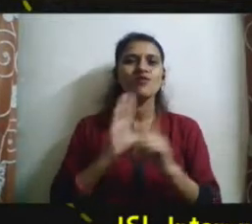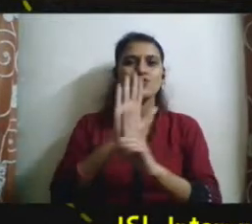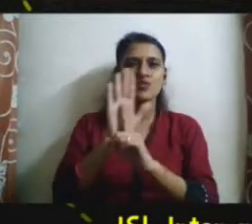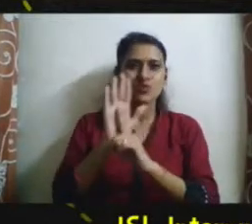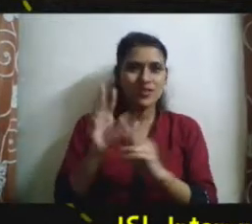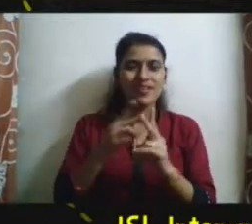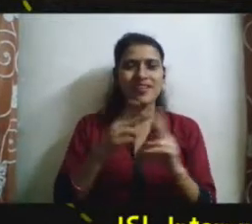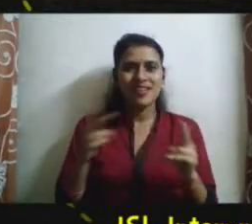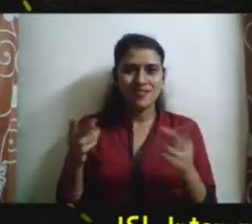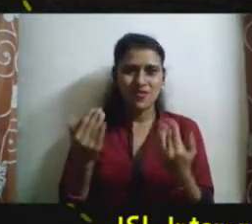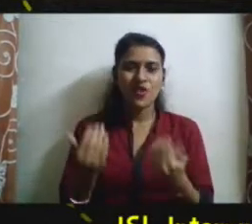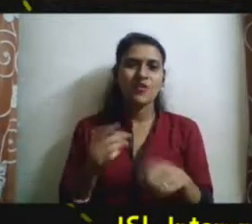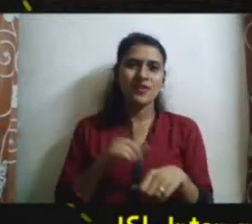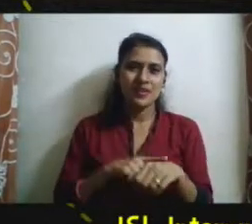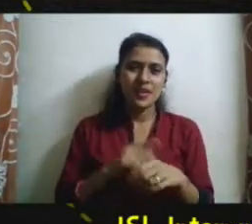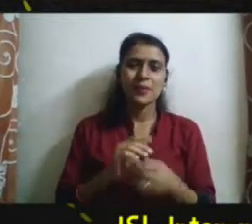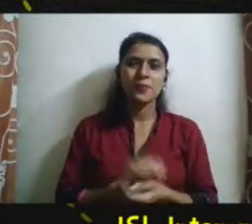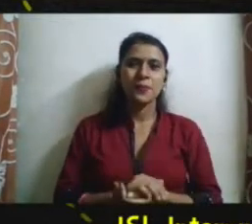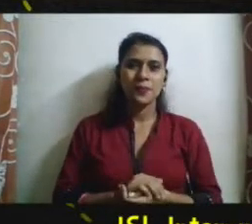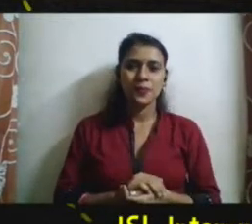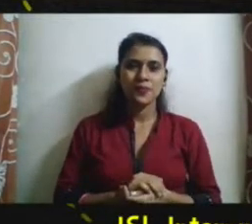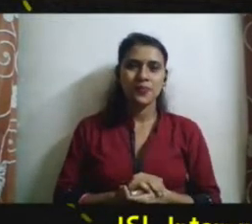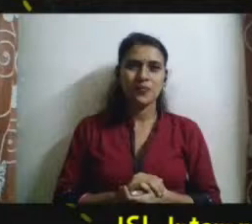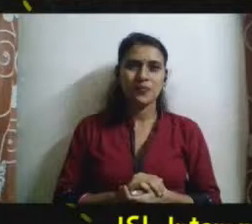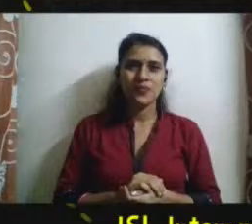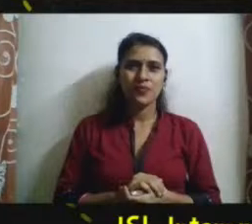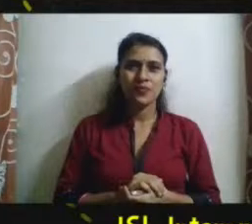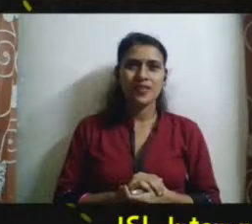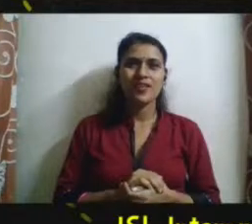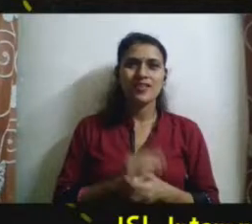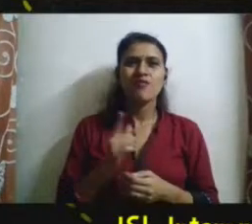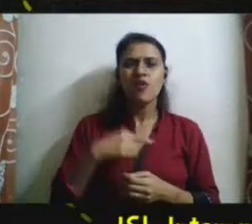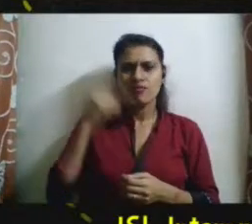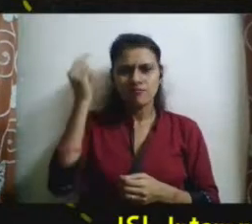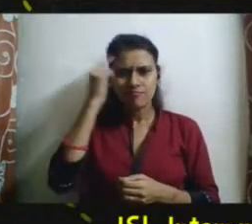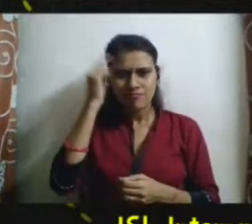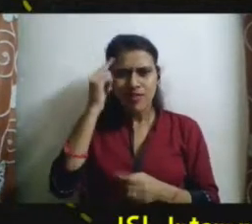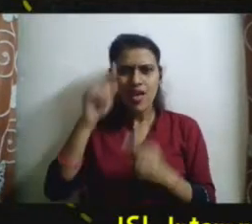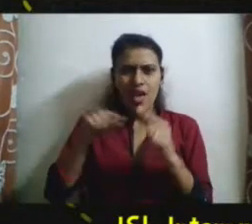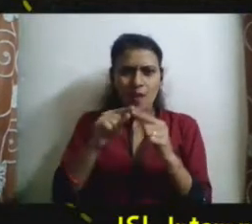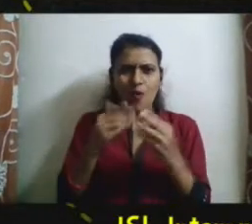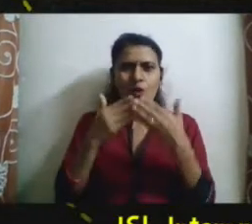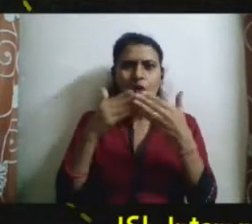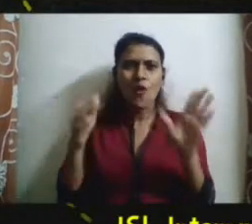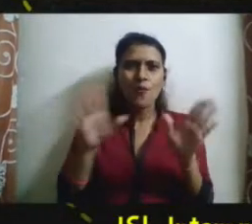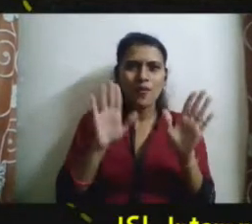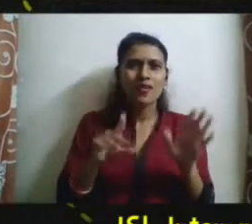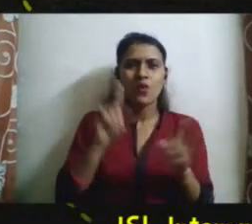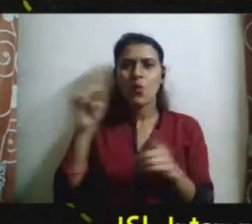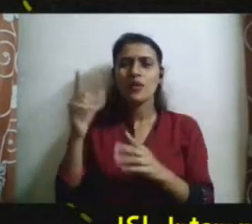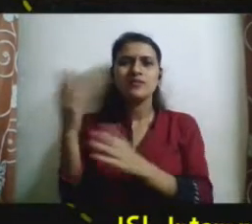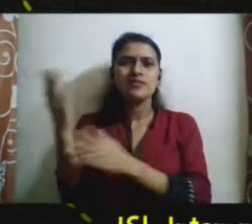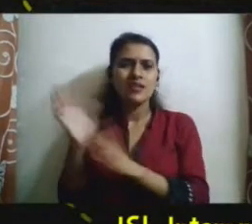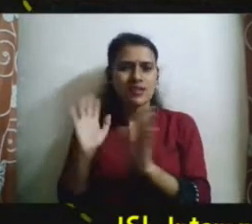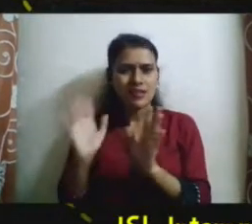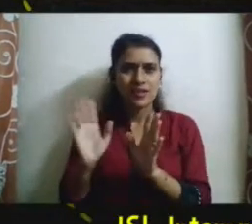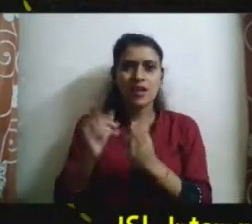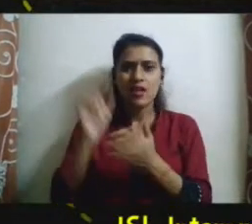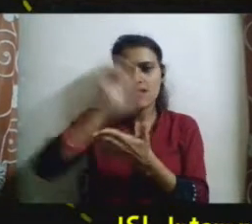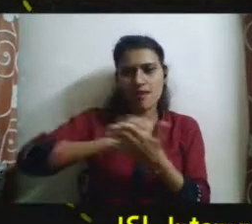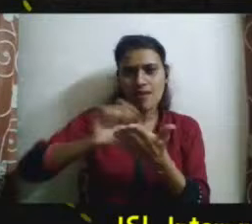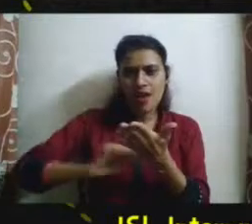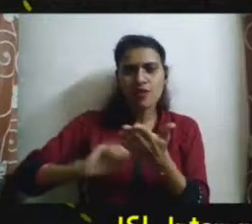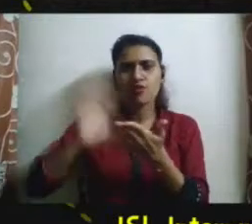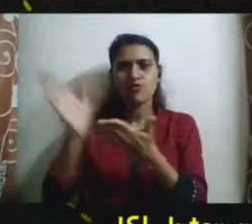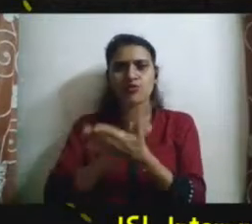exists, to sort of expand your consciousness through it. Because on the one hand, the fact that men are writing songs which are